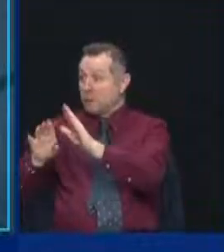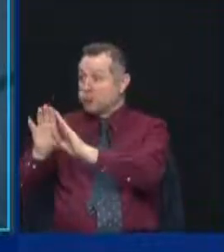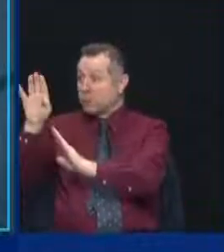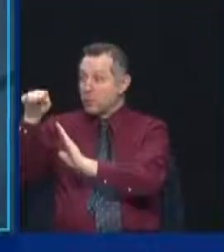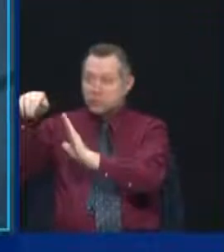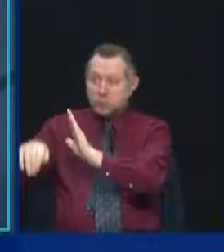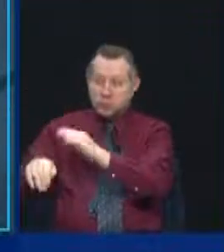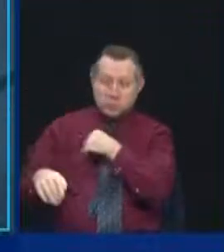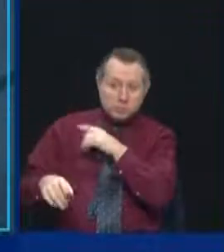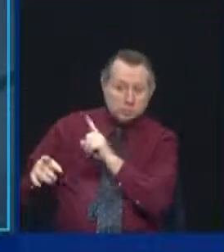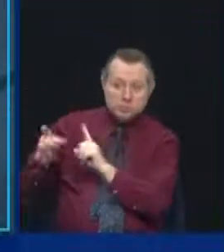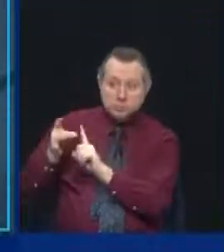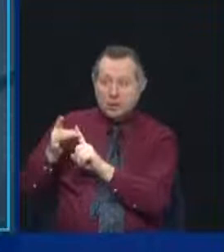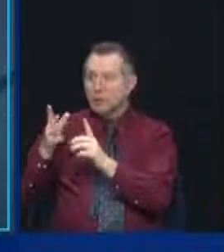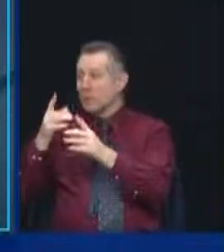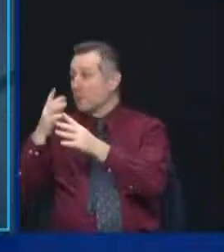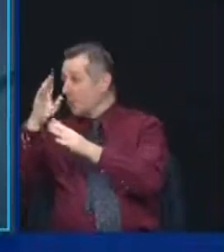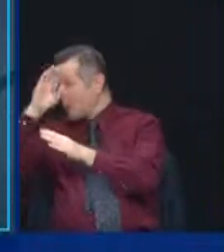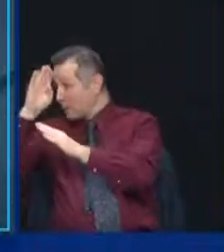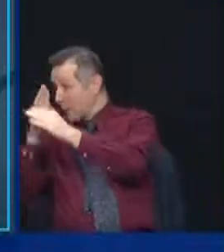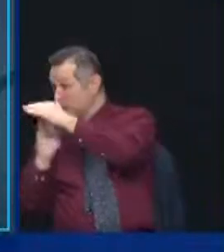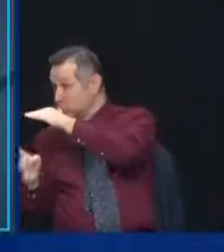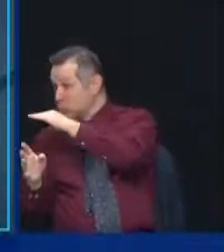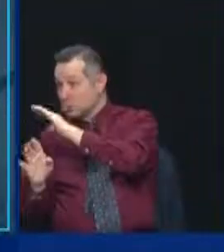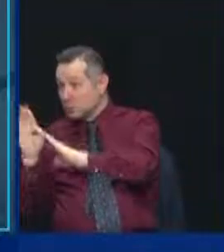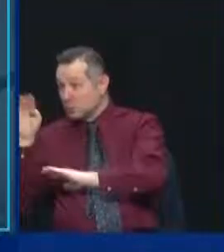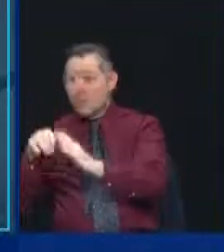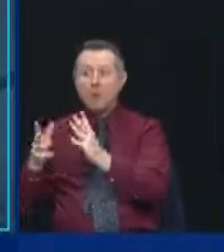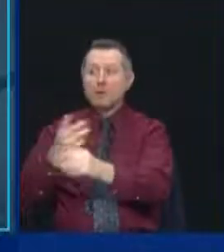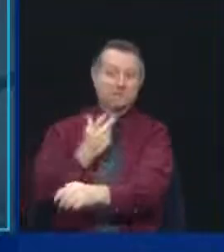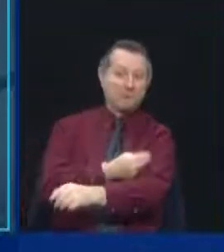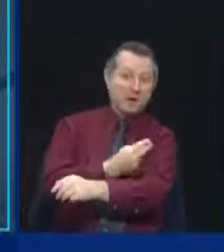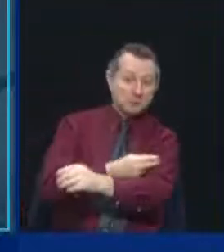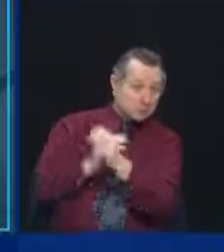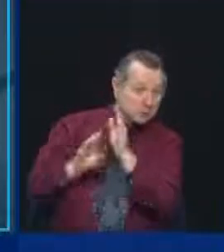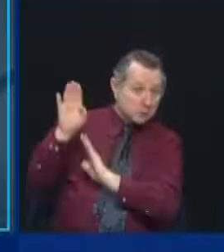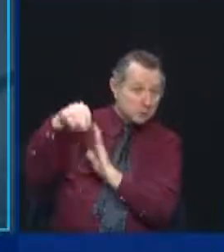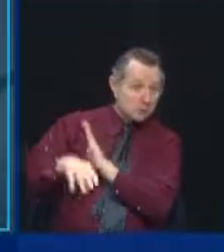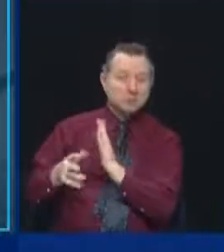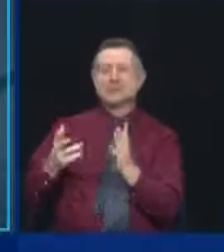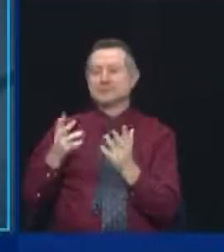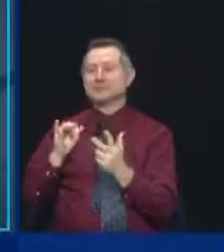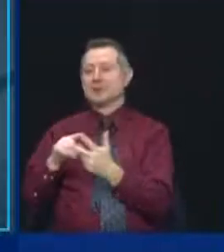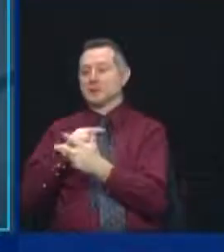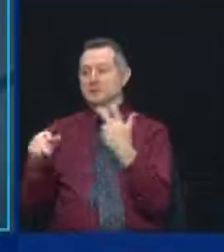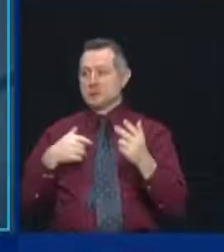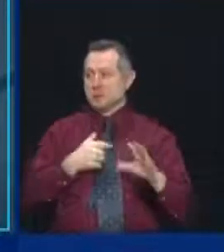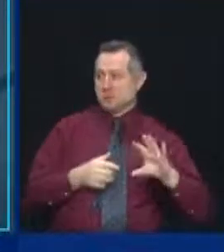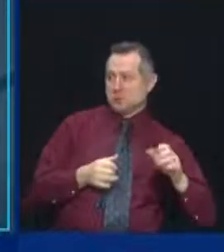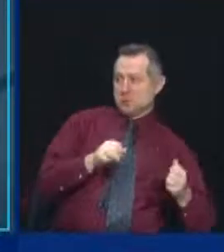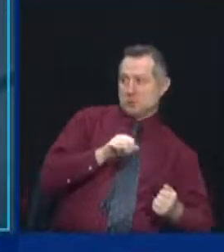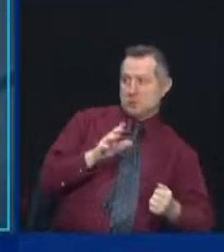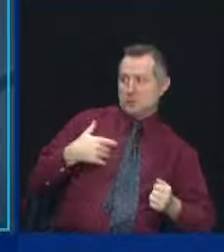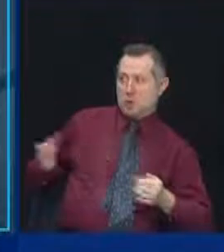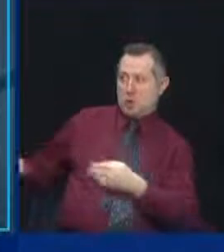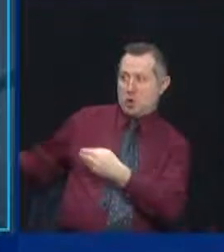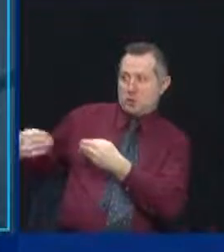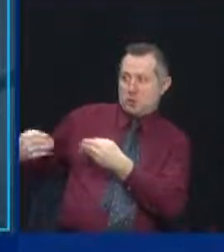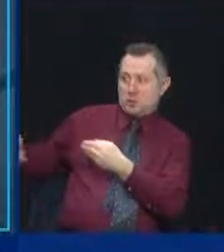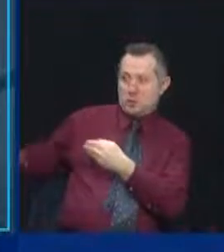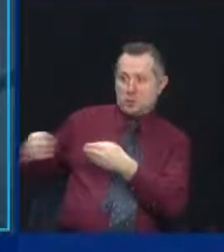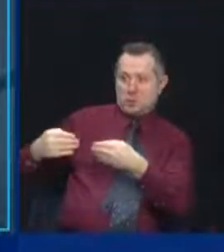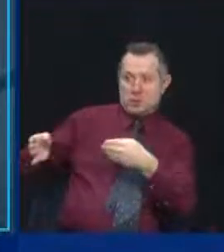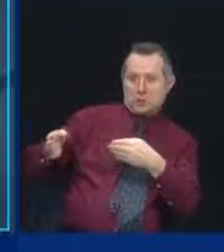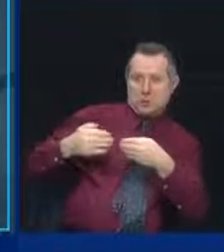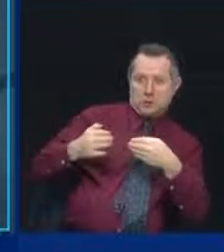the vaccination rate. As those numbers change, we then calibrate our reopening of